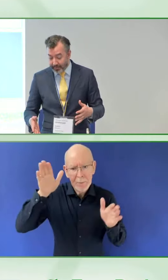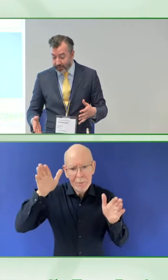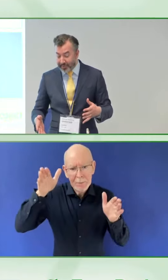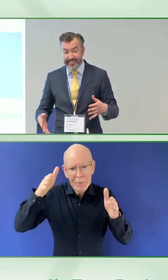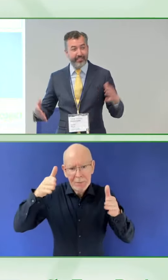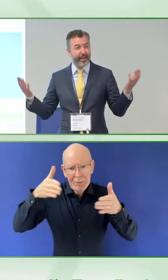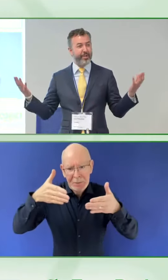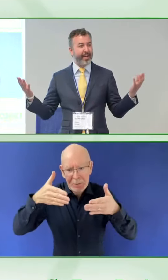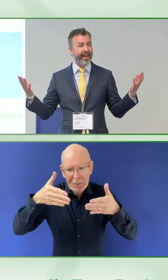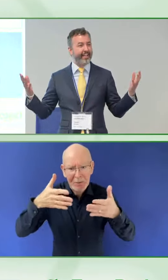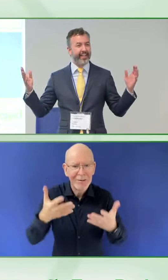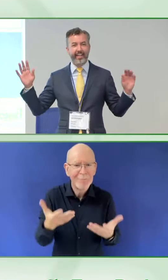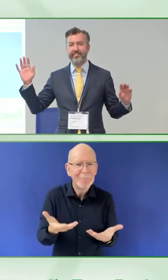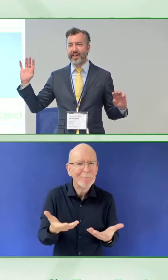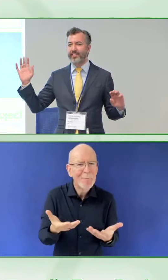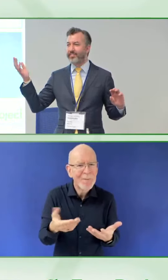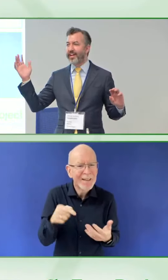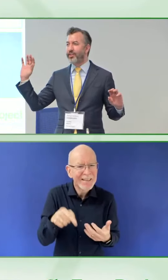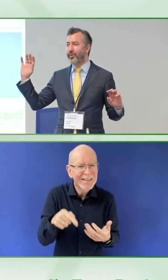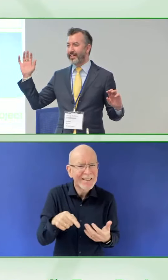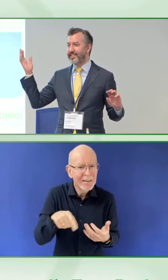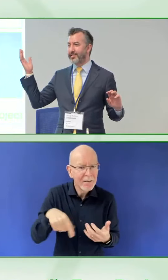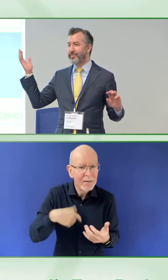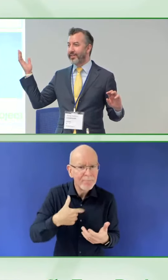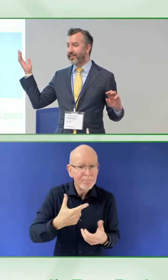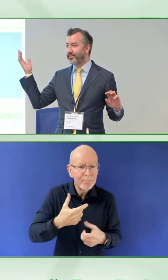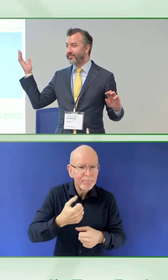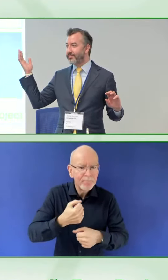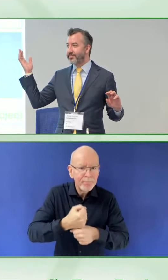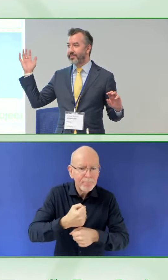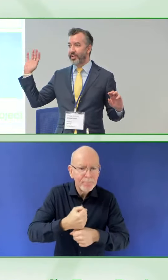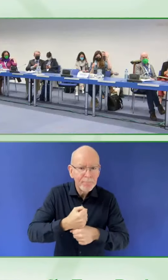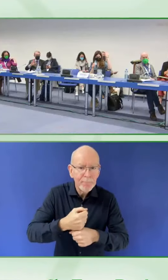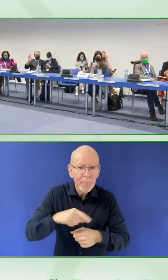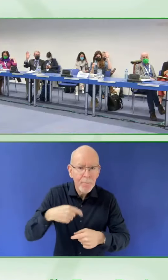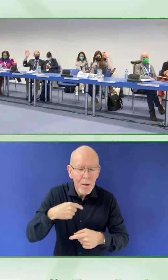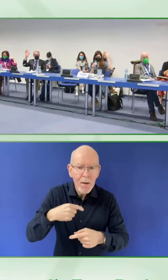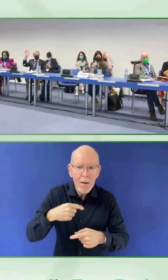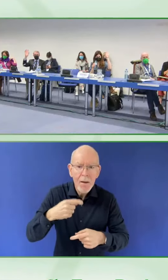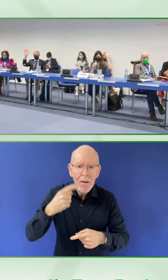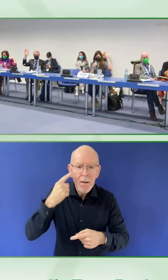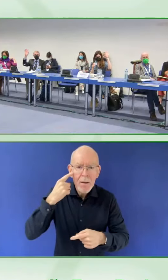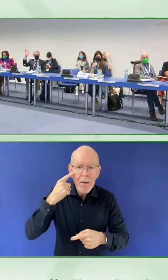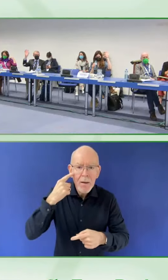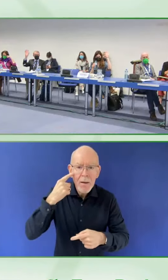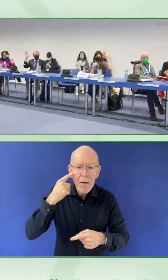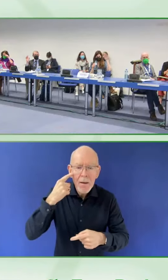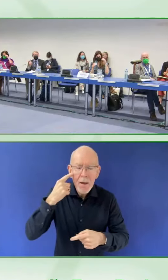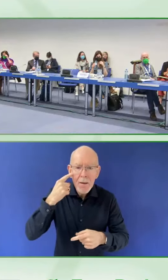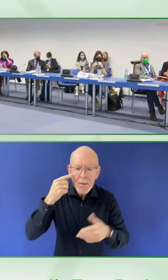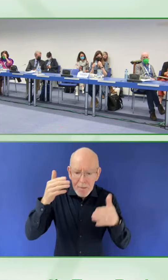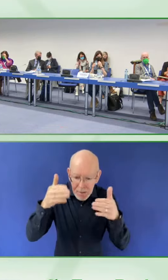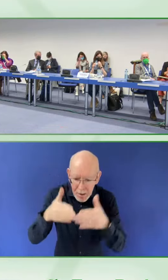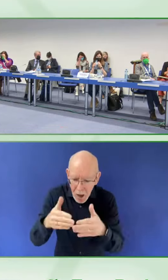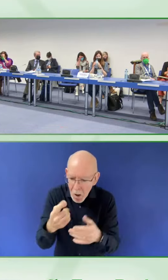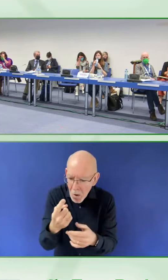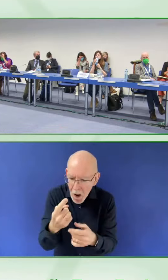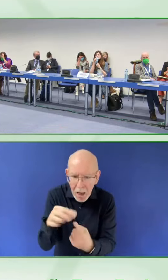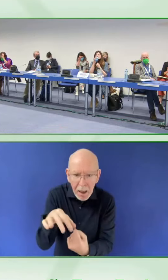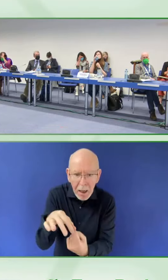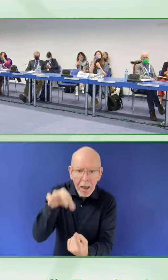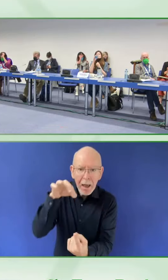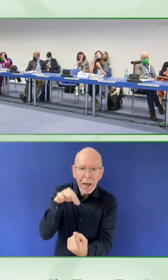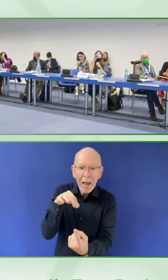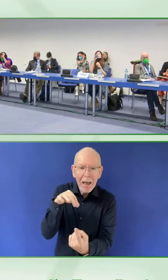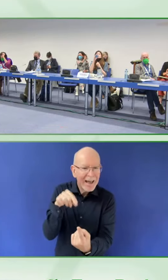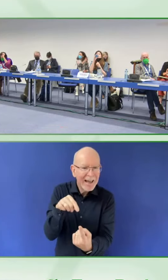came up with a few myself. How many had like event venue accessibility? Did anybody have that? Yeah, a few of us did. Great, yeah. That's an easy one to